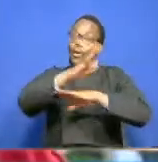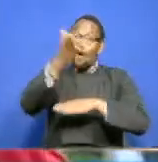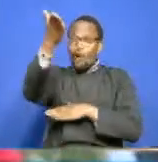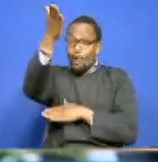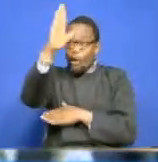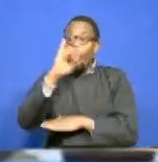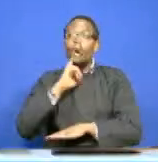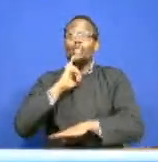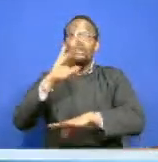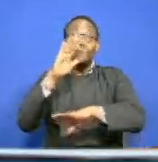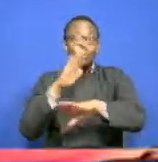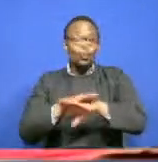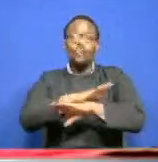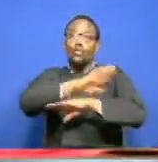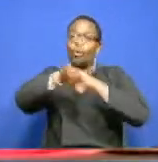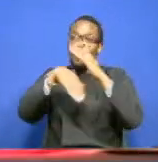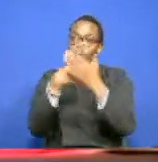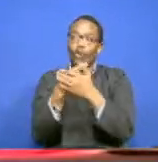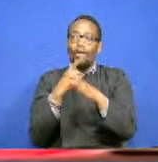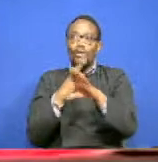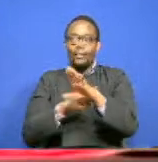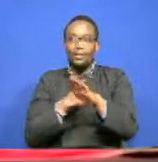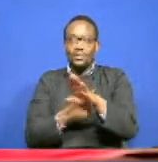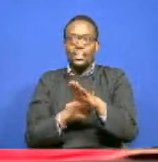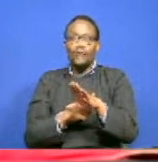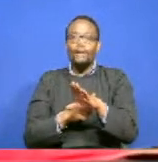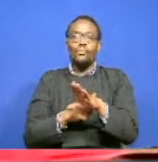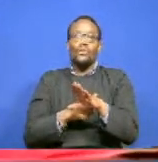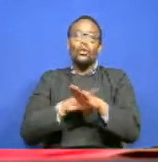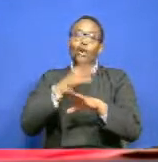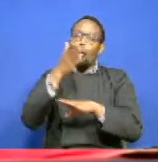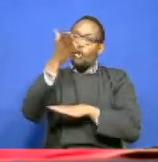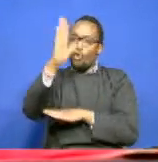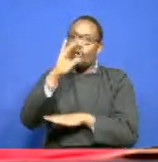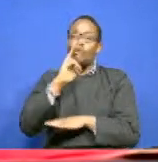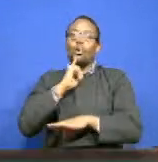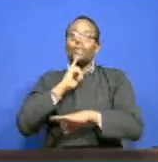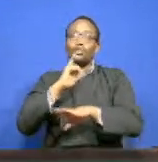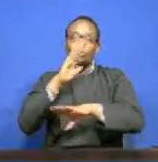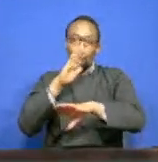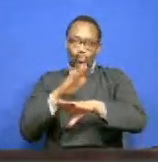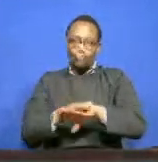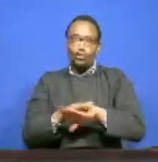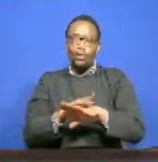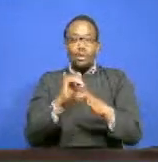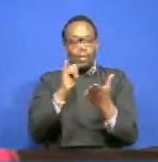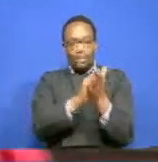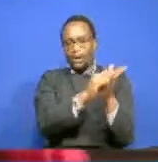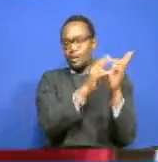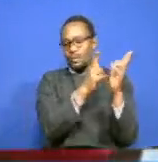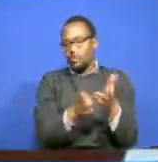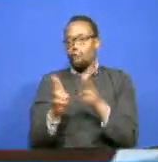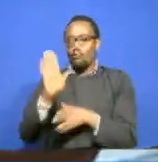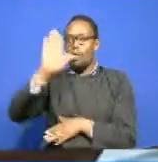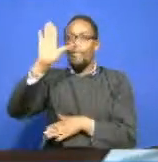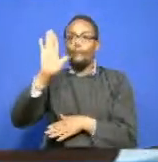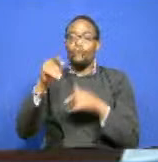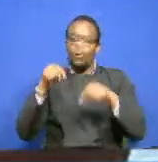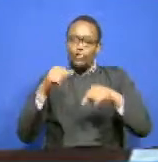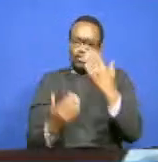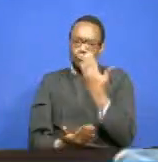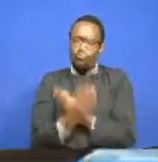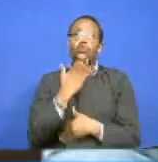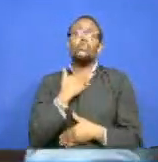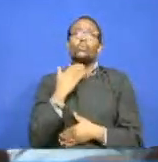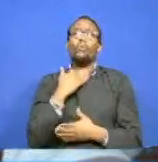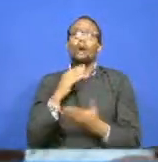is good. All the time. And all the time. God is good. And that is His nature. Amen. This morning we just want to